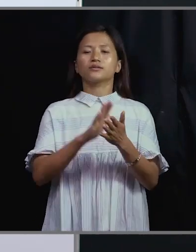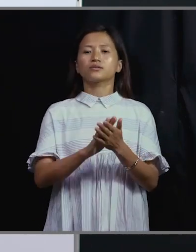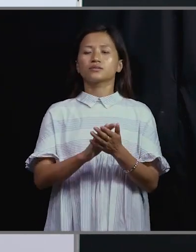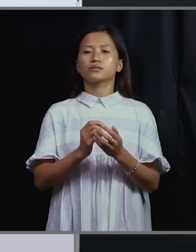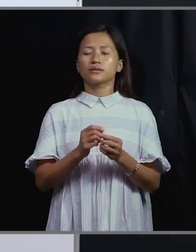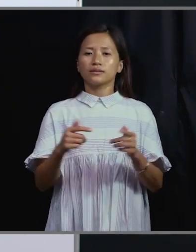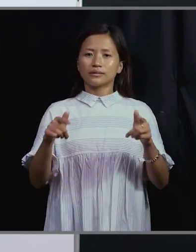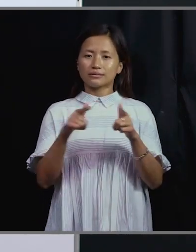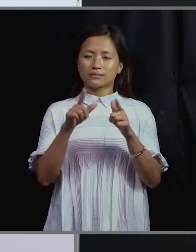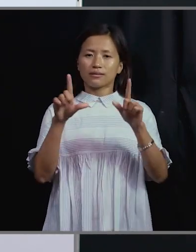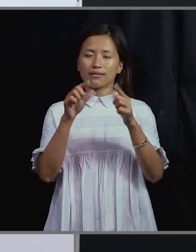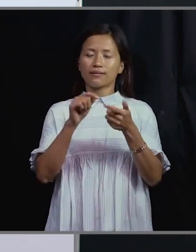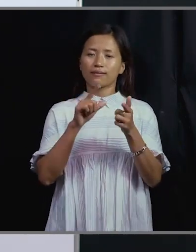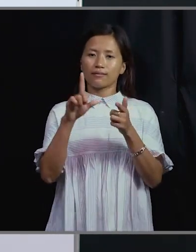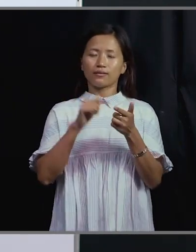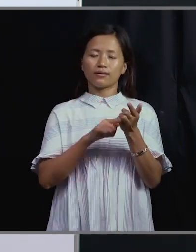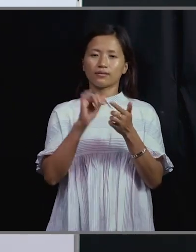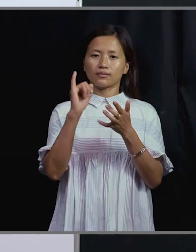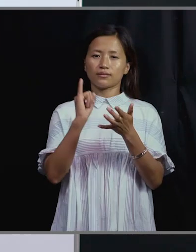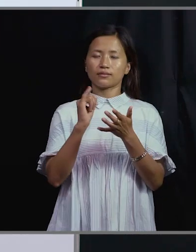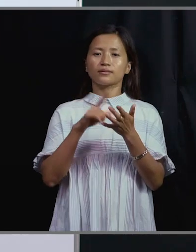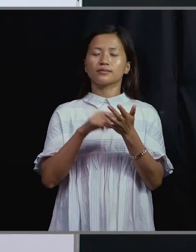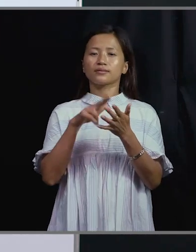group is linked to the metal atom.